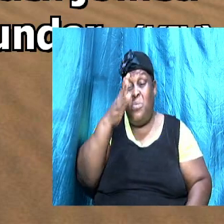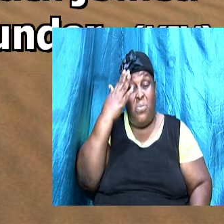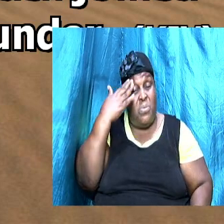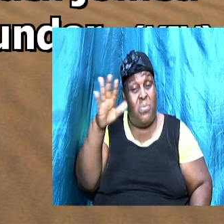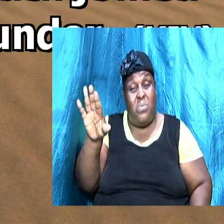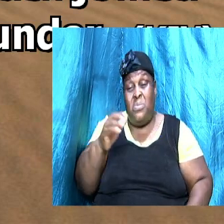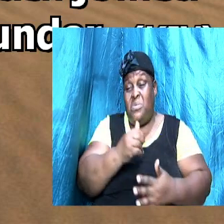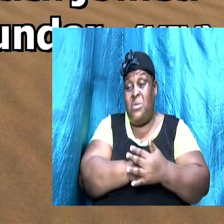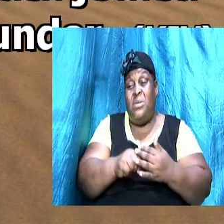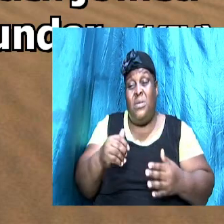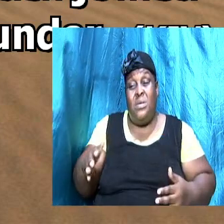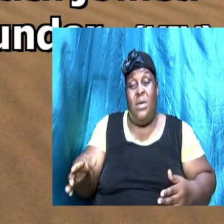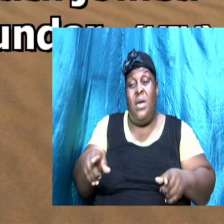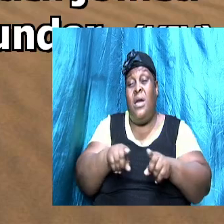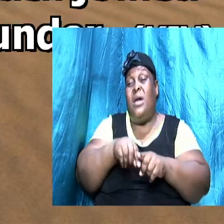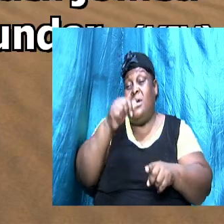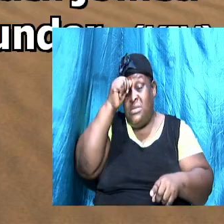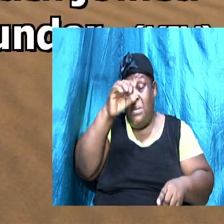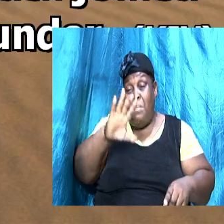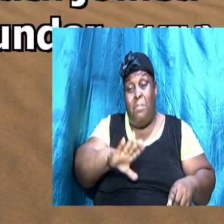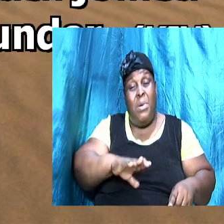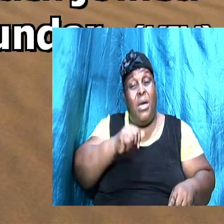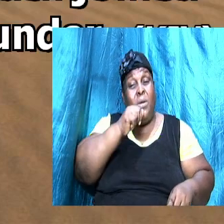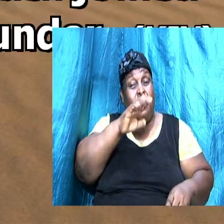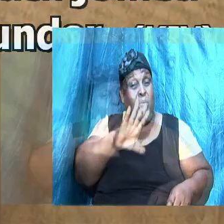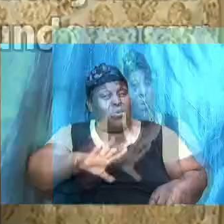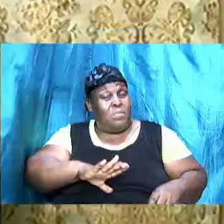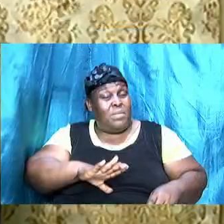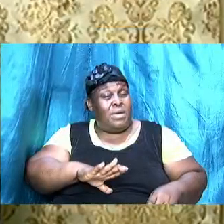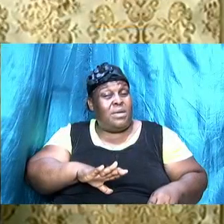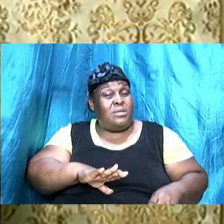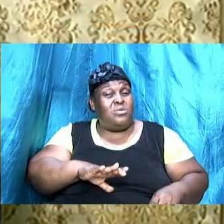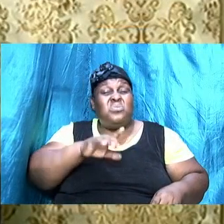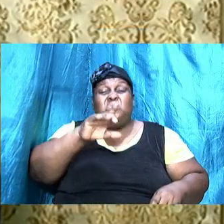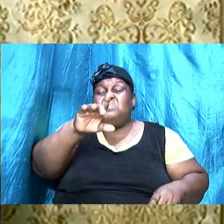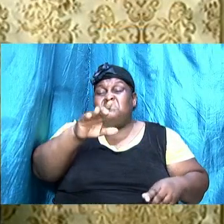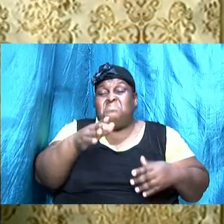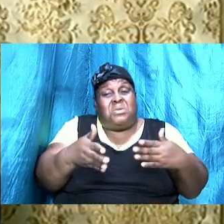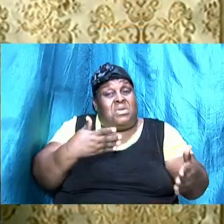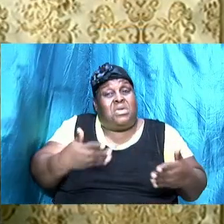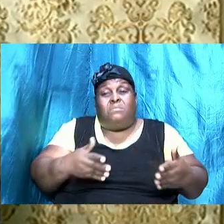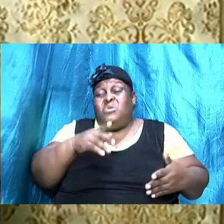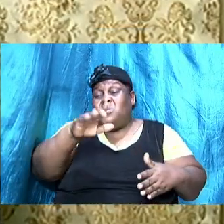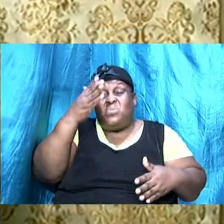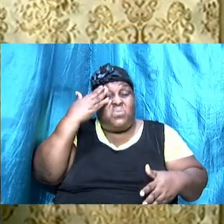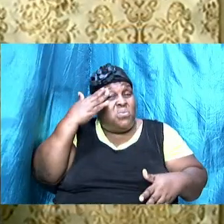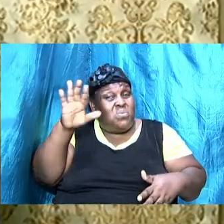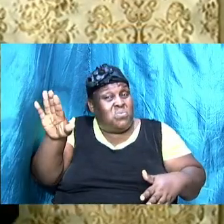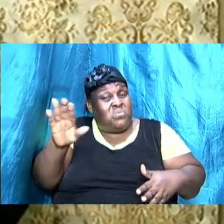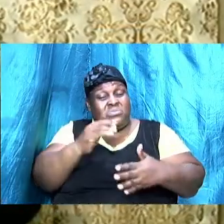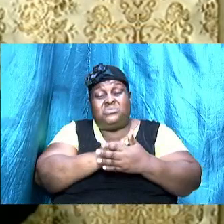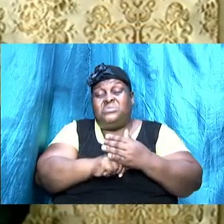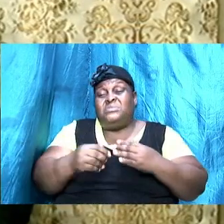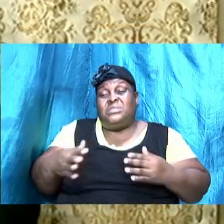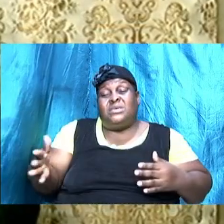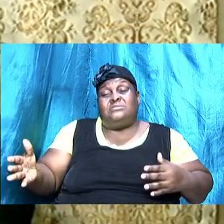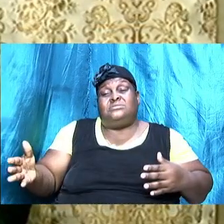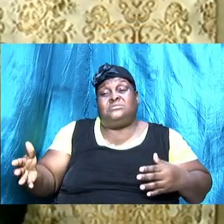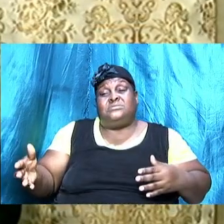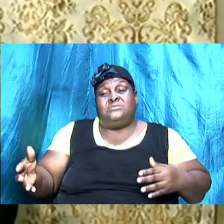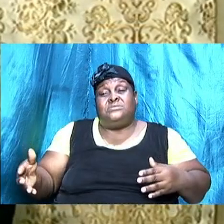Yes, as man and woman, you might not have known some things. But can I tell us